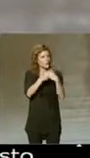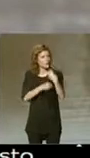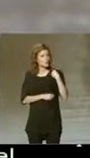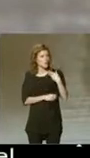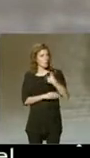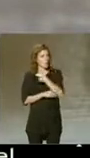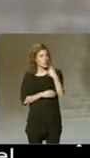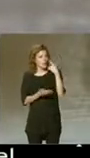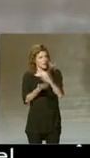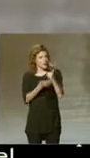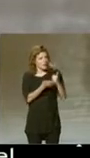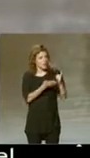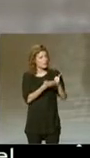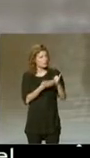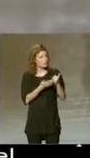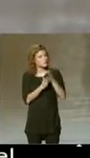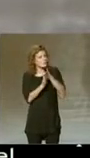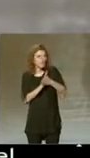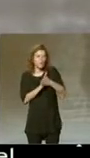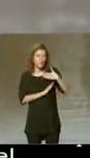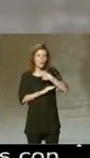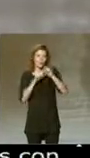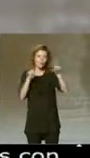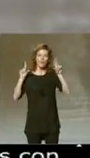involving users from day one, giving